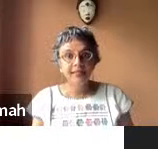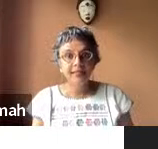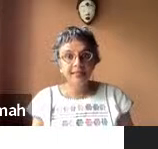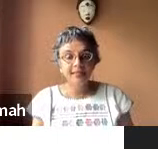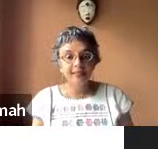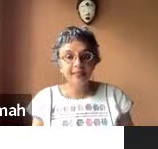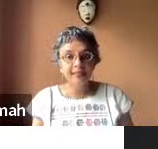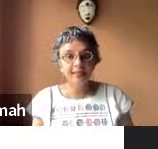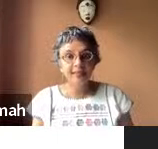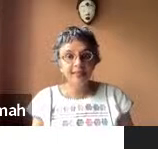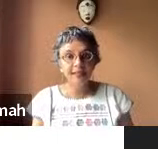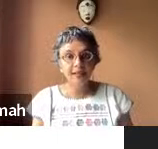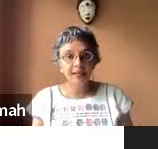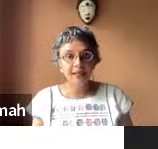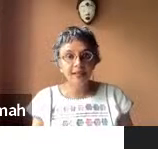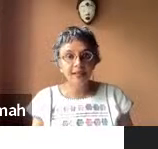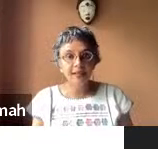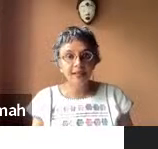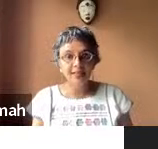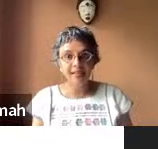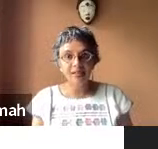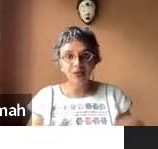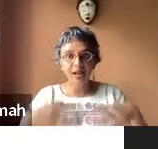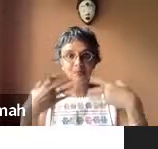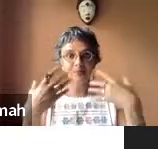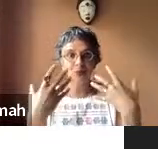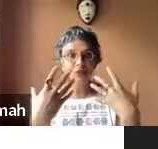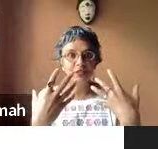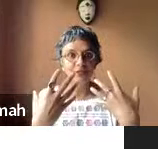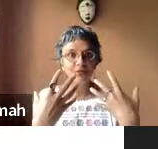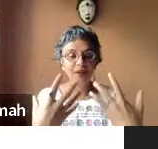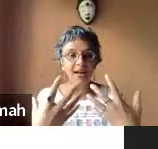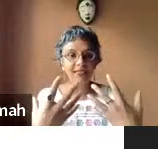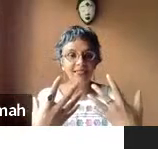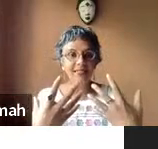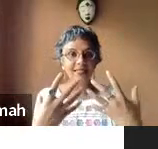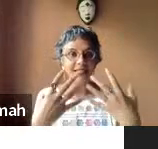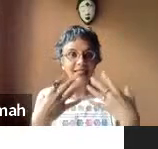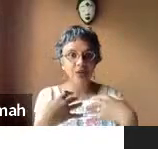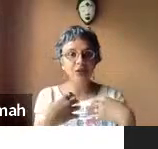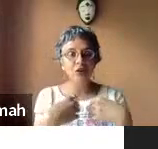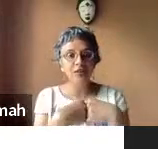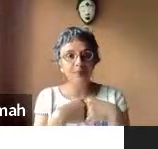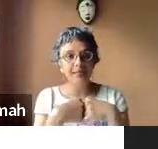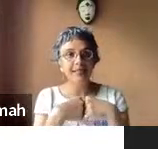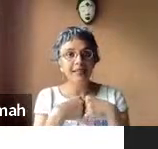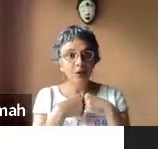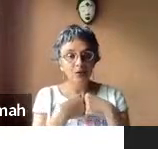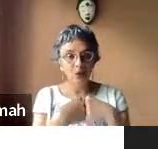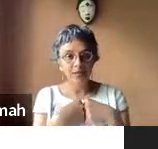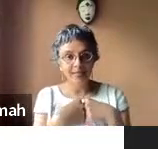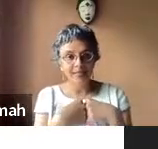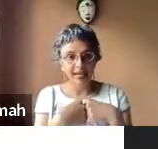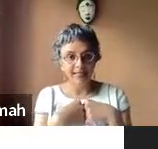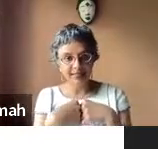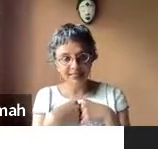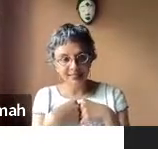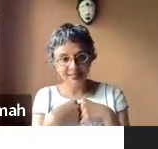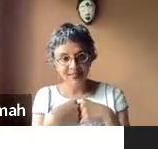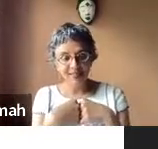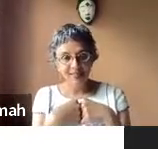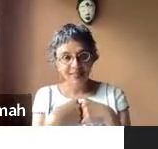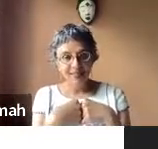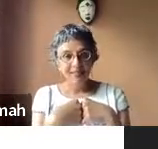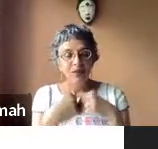This is a diagram which defines the care economy for the